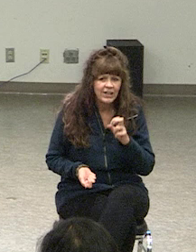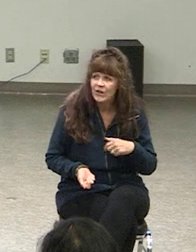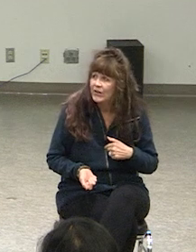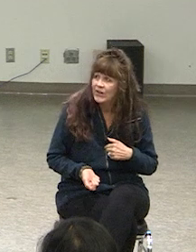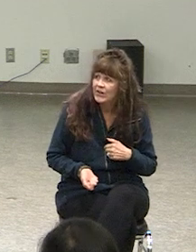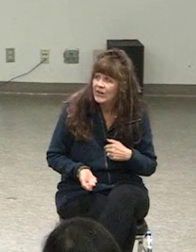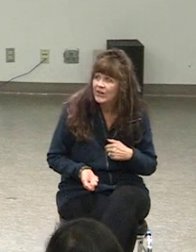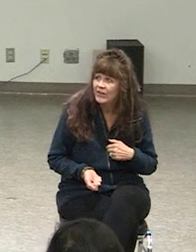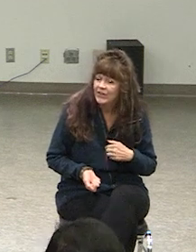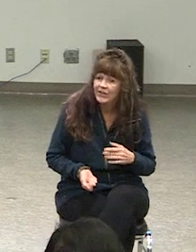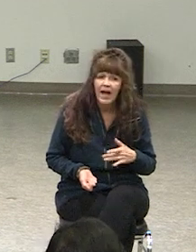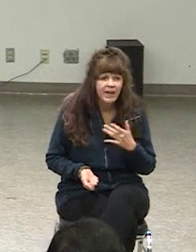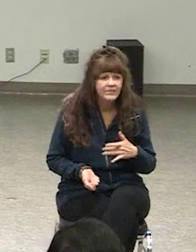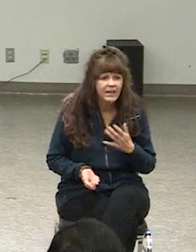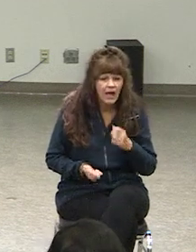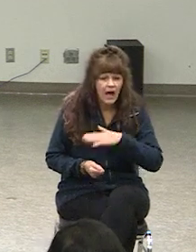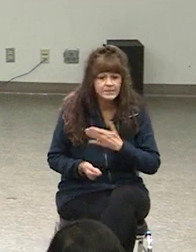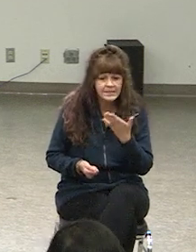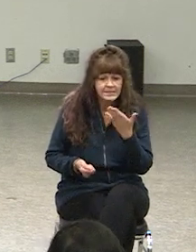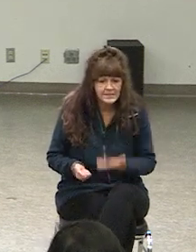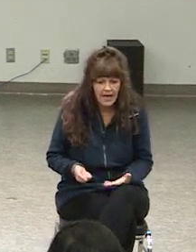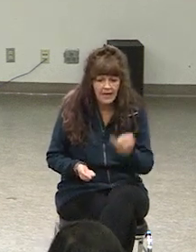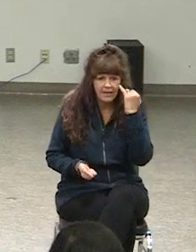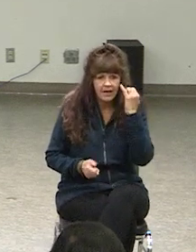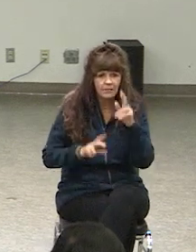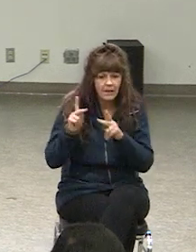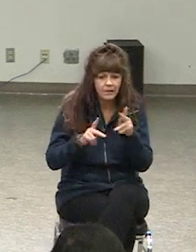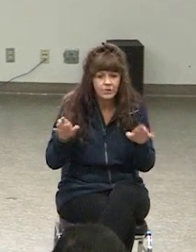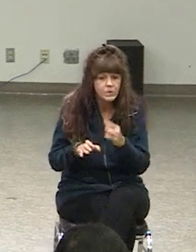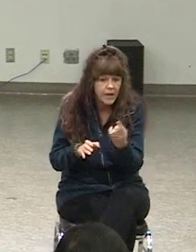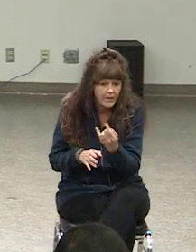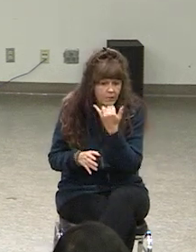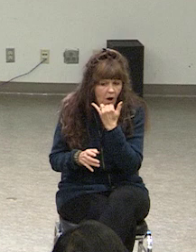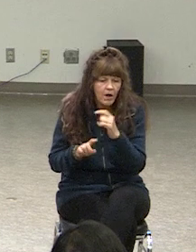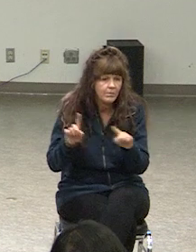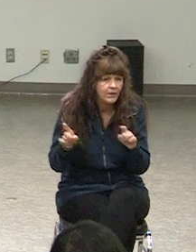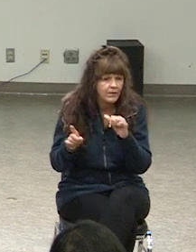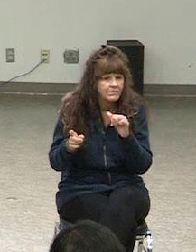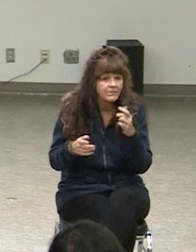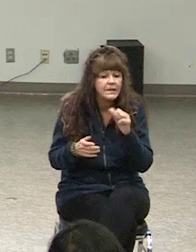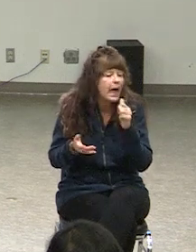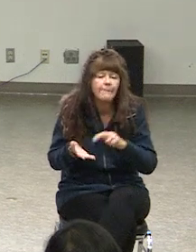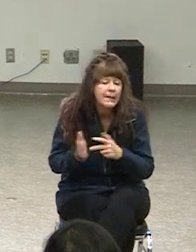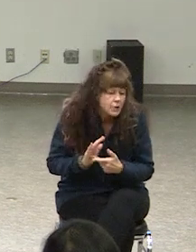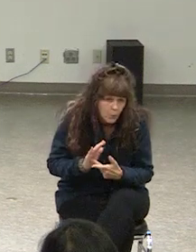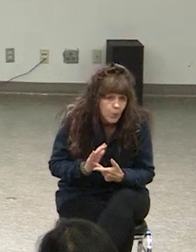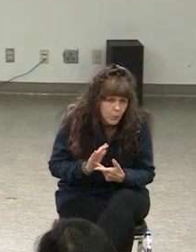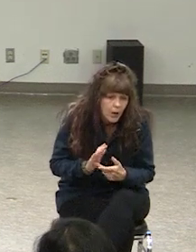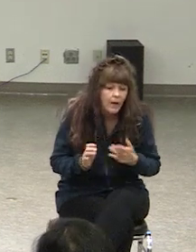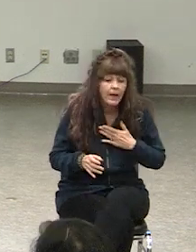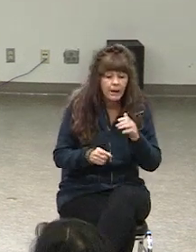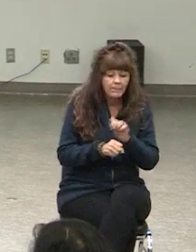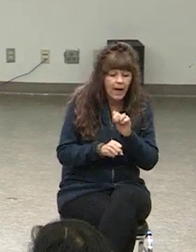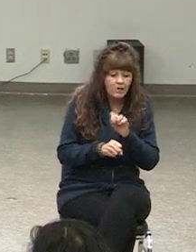it down and do it on purpose, right? The intent didn't matter in that moment. Either way, you've been left with a broken toe. And so it's my job to attend to